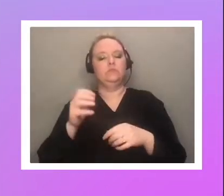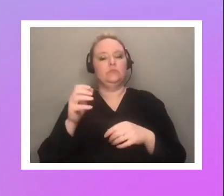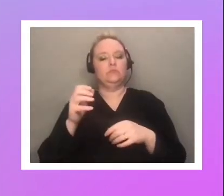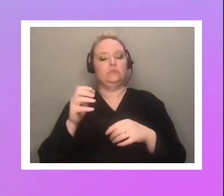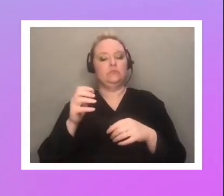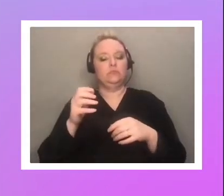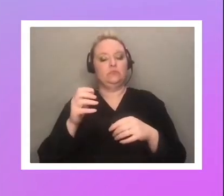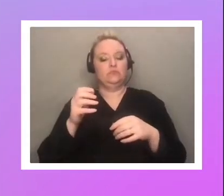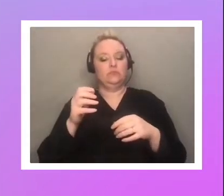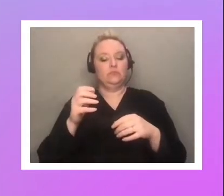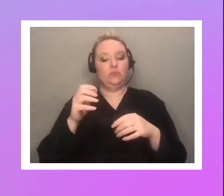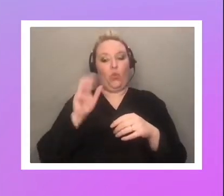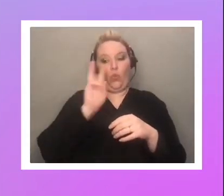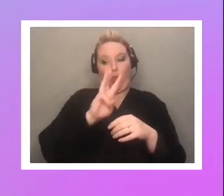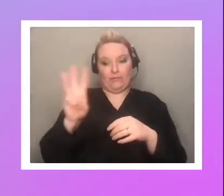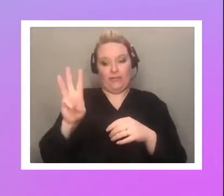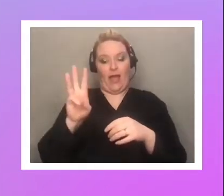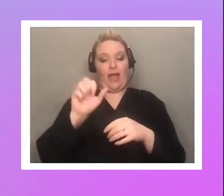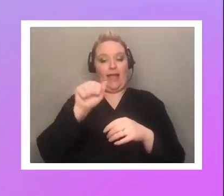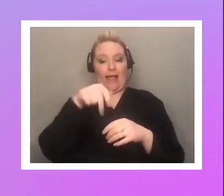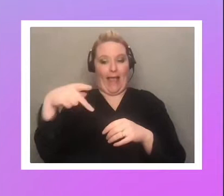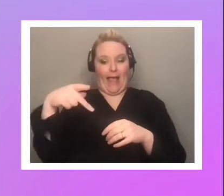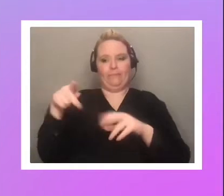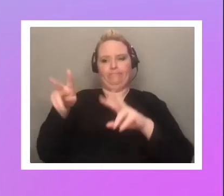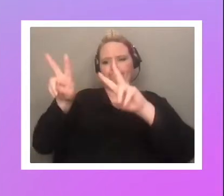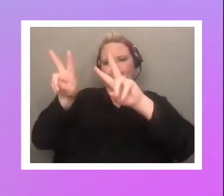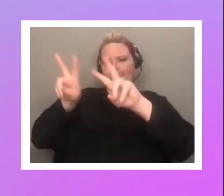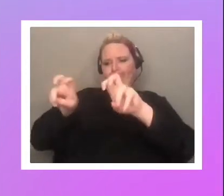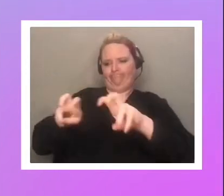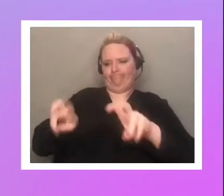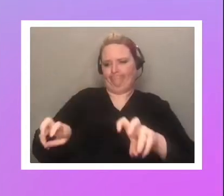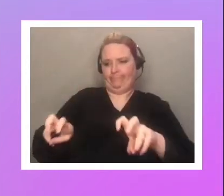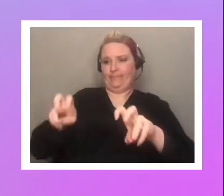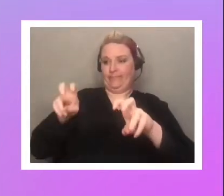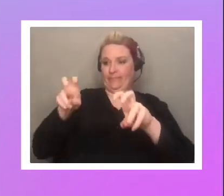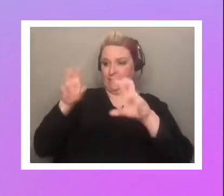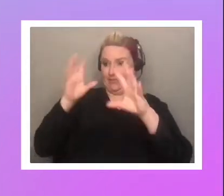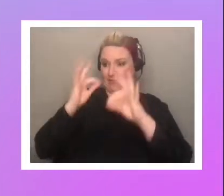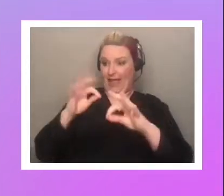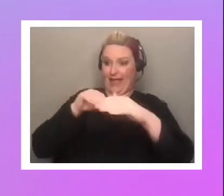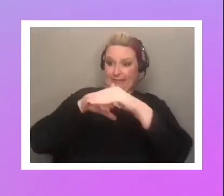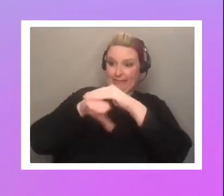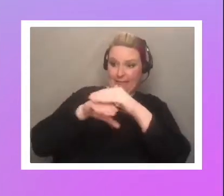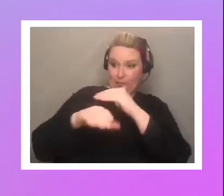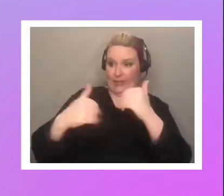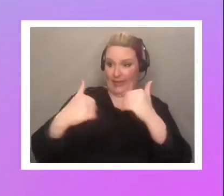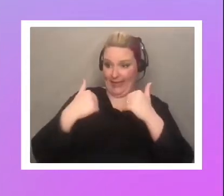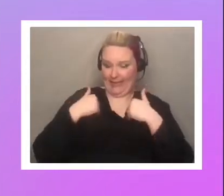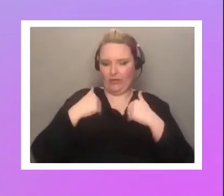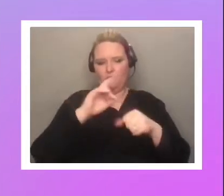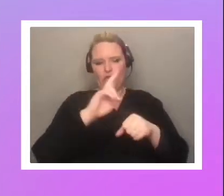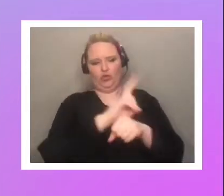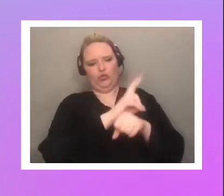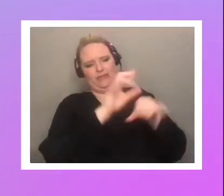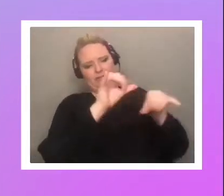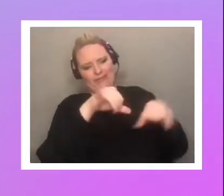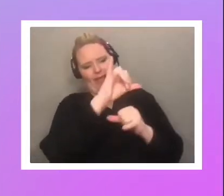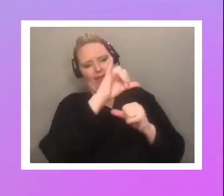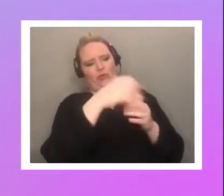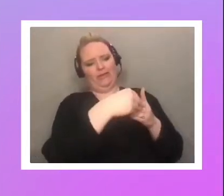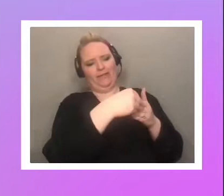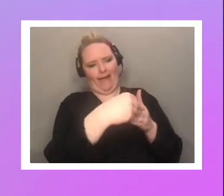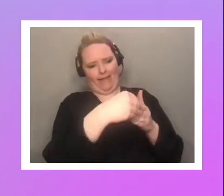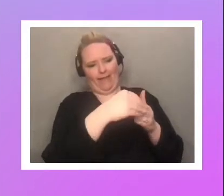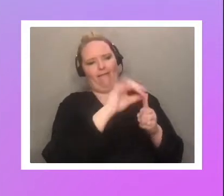appraise a site or application level accessibility against standards and guidelines to identify areas